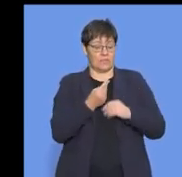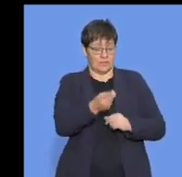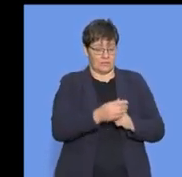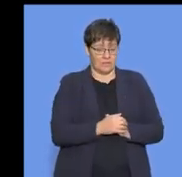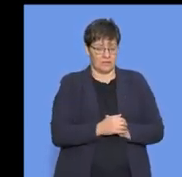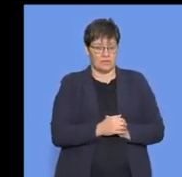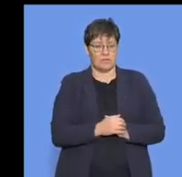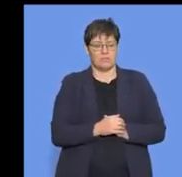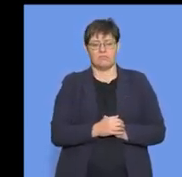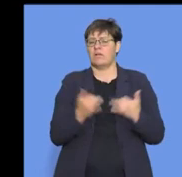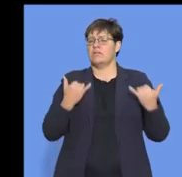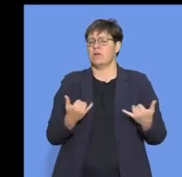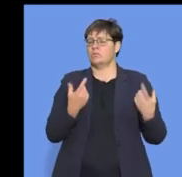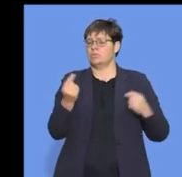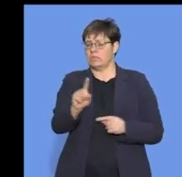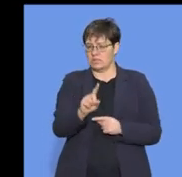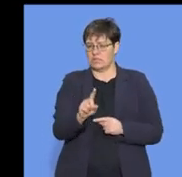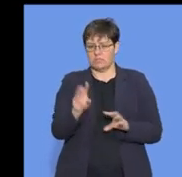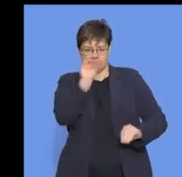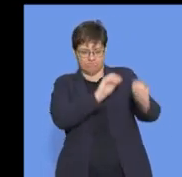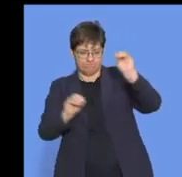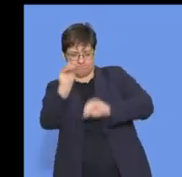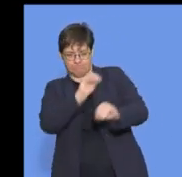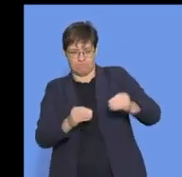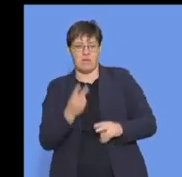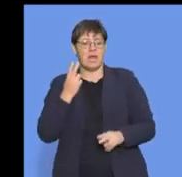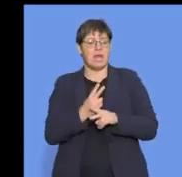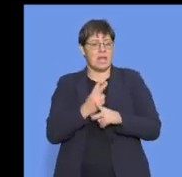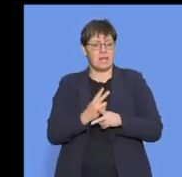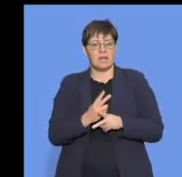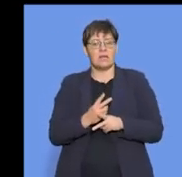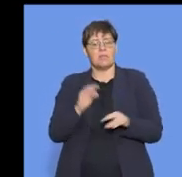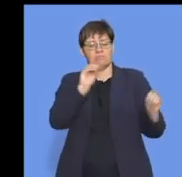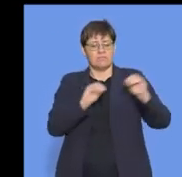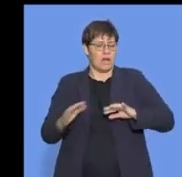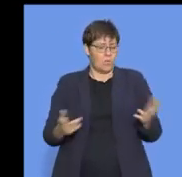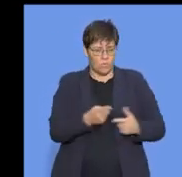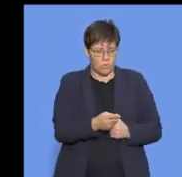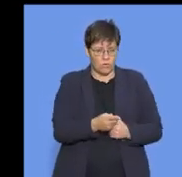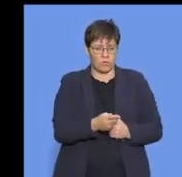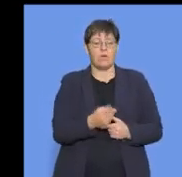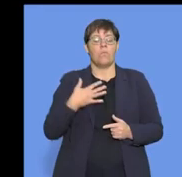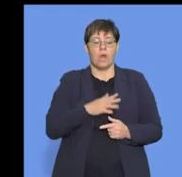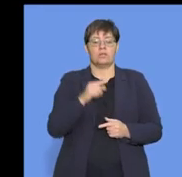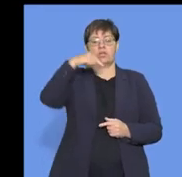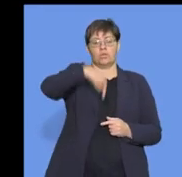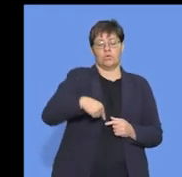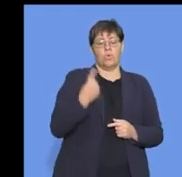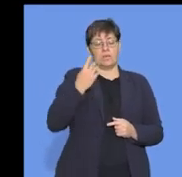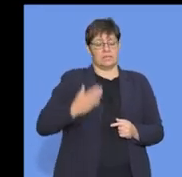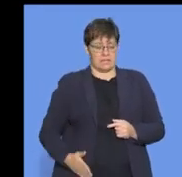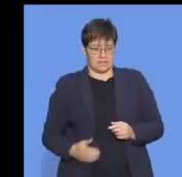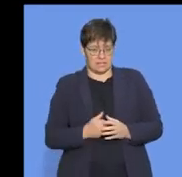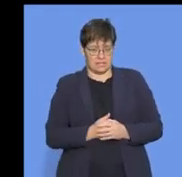Right, so that's what we're starting off with. Now, what we're going to do is we're going to rearrange this quickly. Again, why are we going to rearrange it? We want to